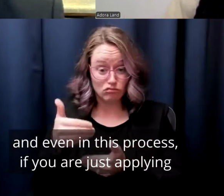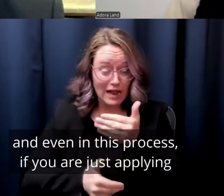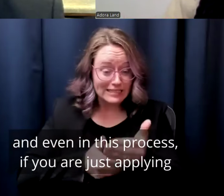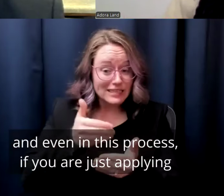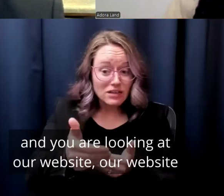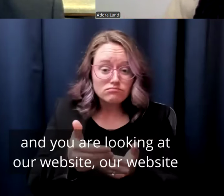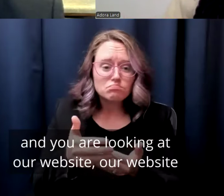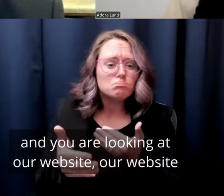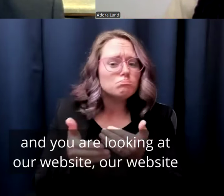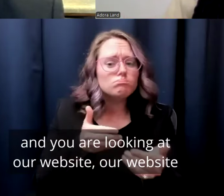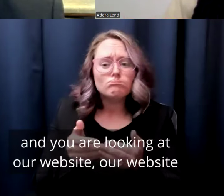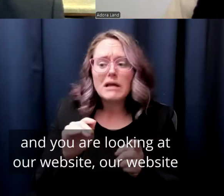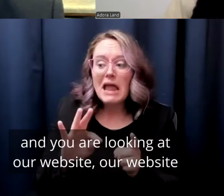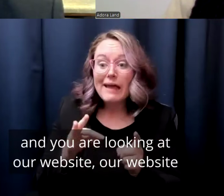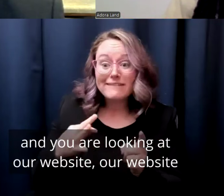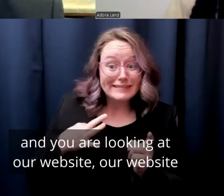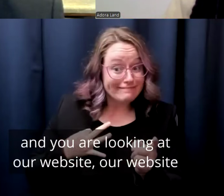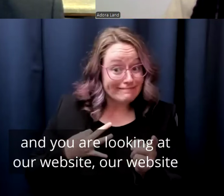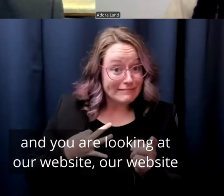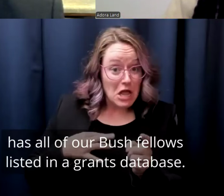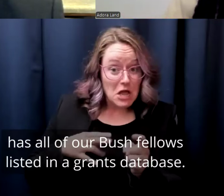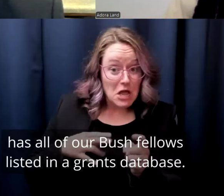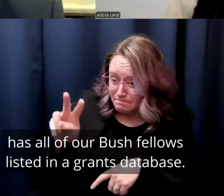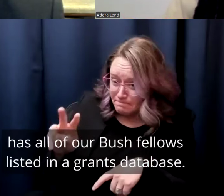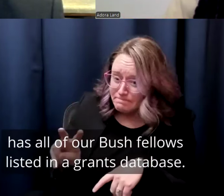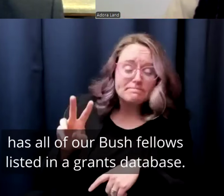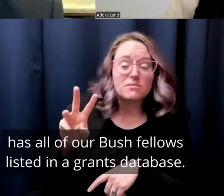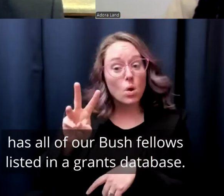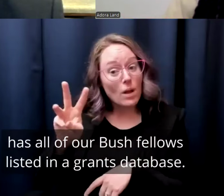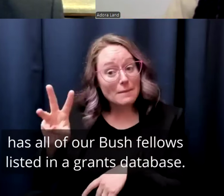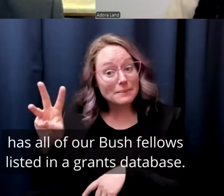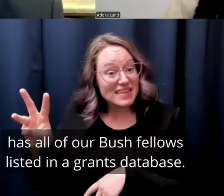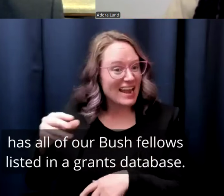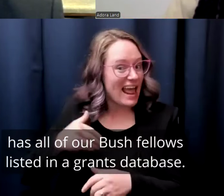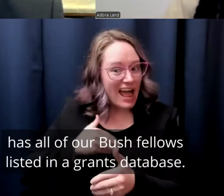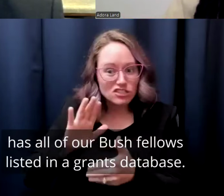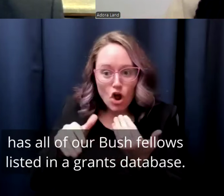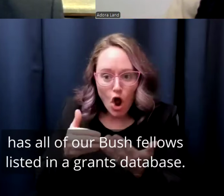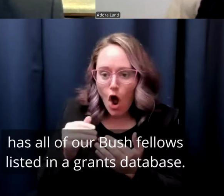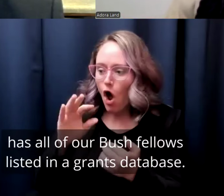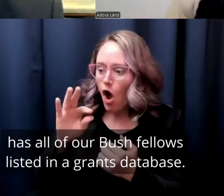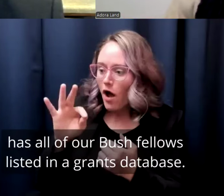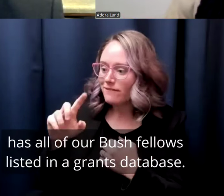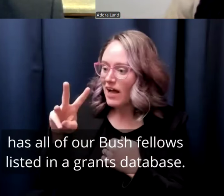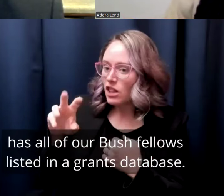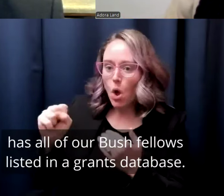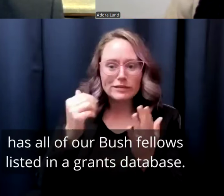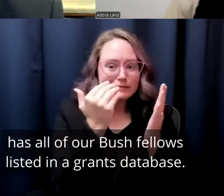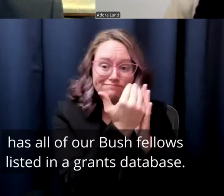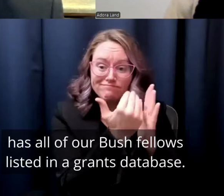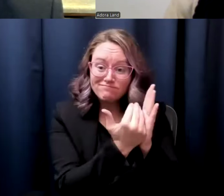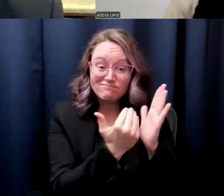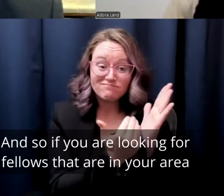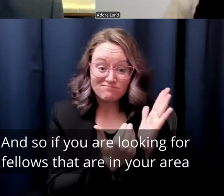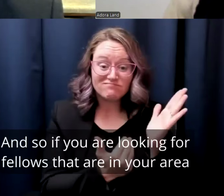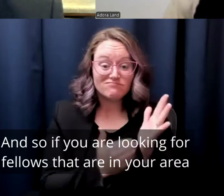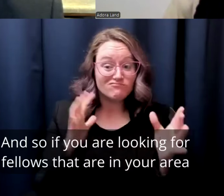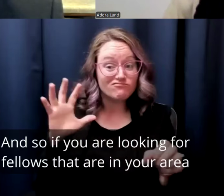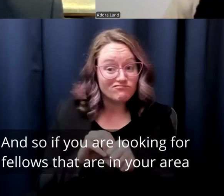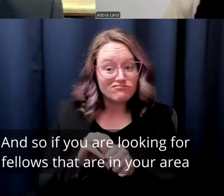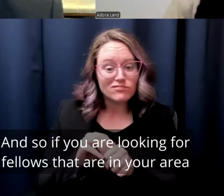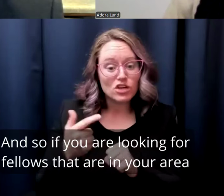just applying and you are looking at our website has all of our Bush Fellows listed in a grants database. And so